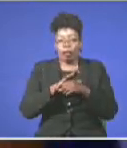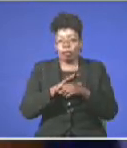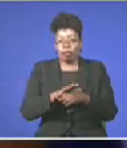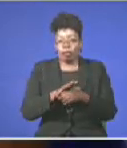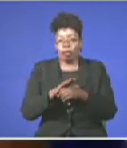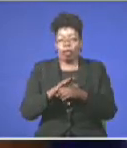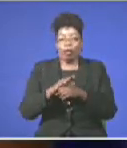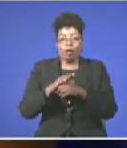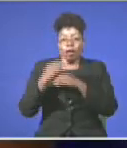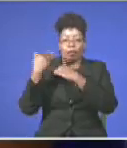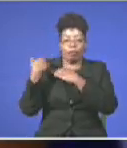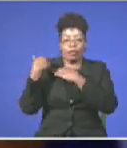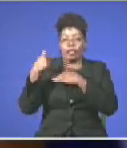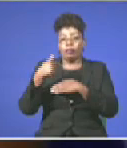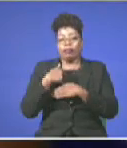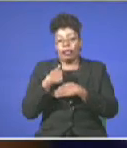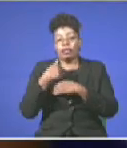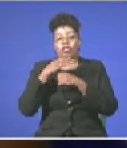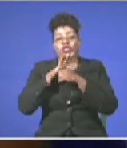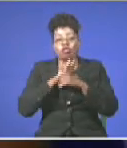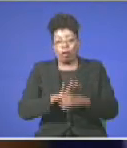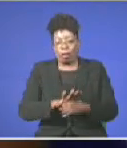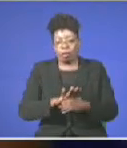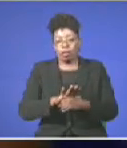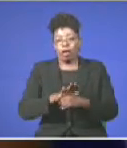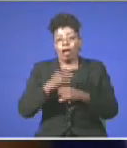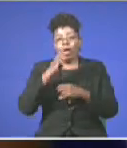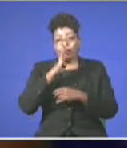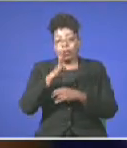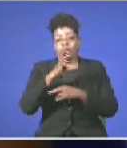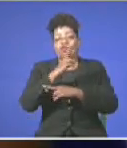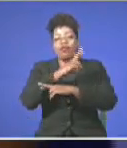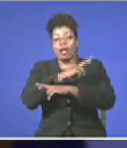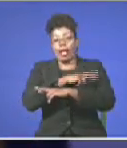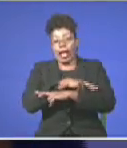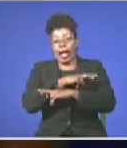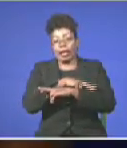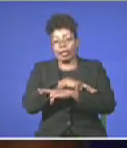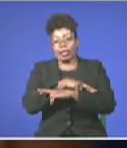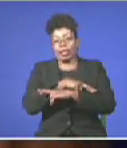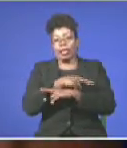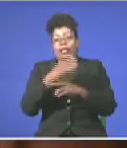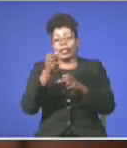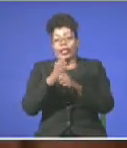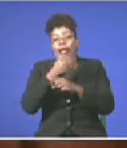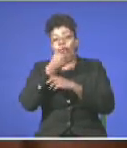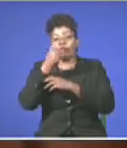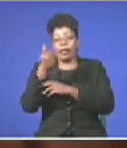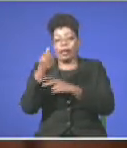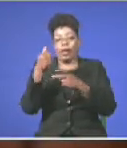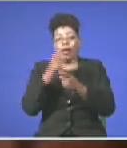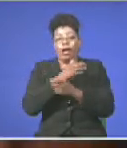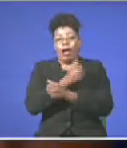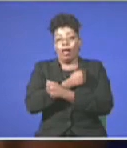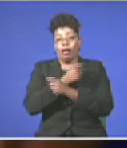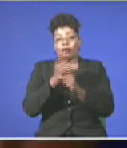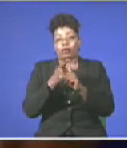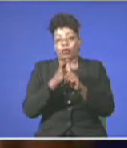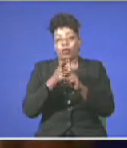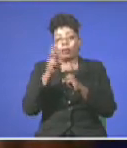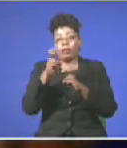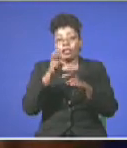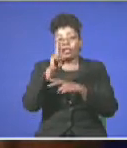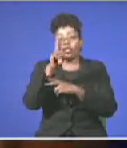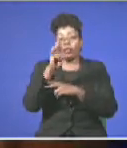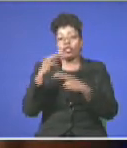weigh on me to stress. I just like to be more relaxed and go and attack to get better. I love to compete in this UB uniform,